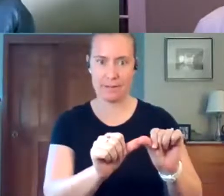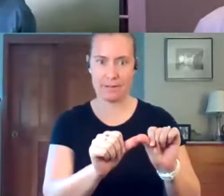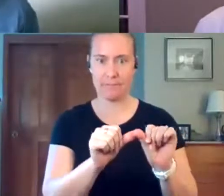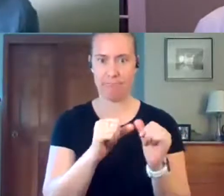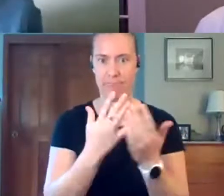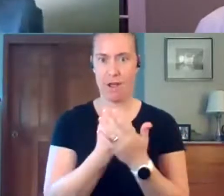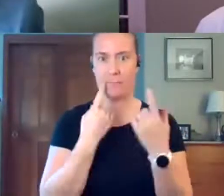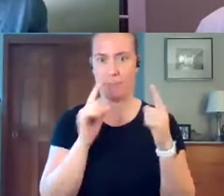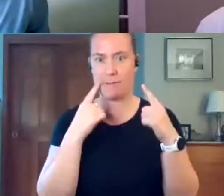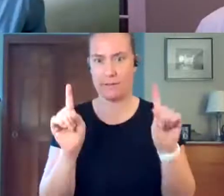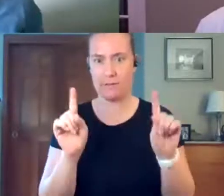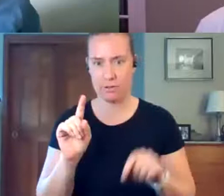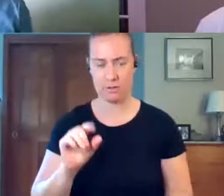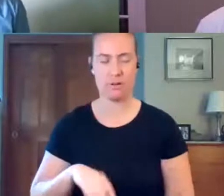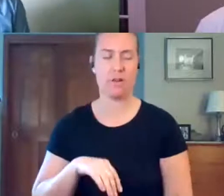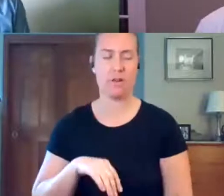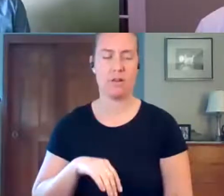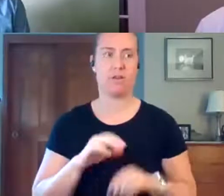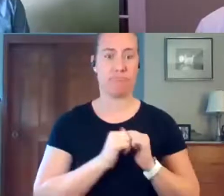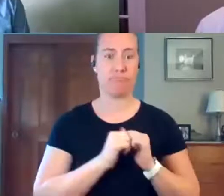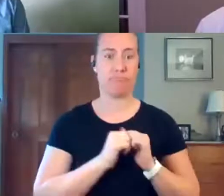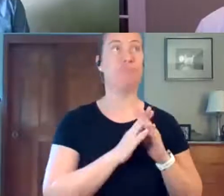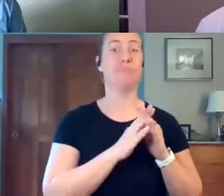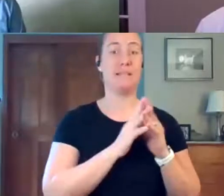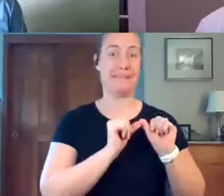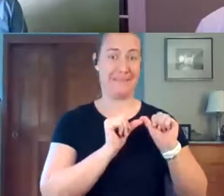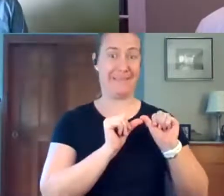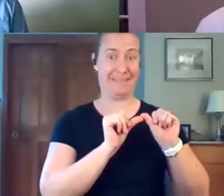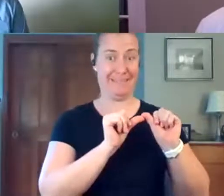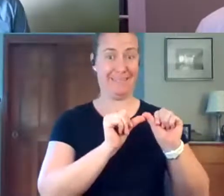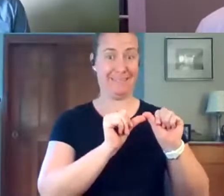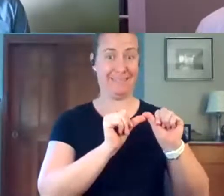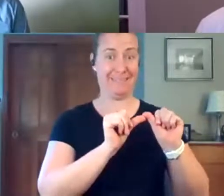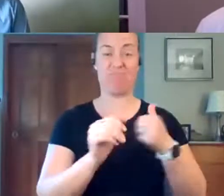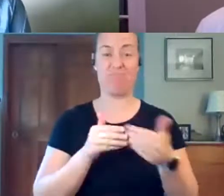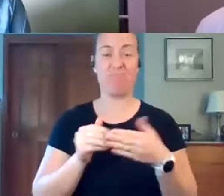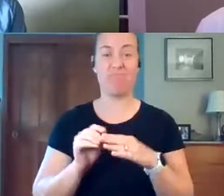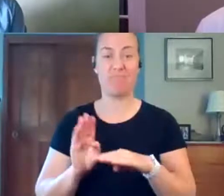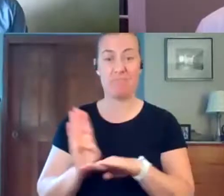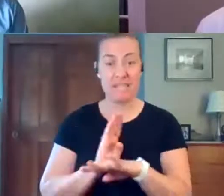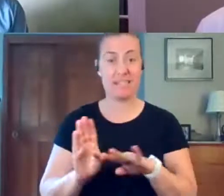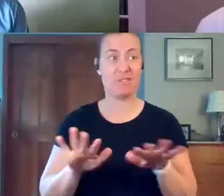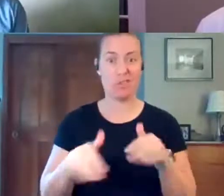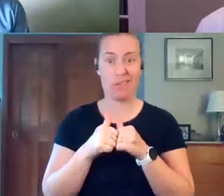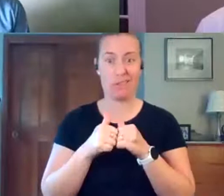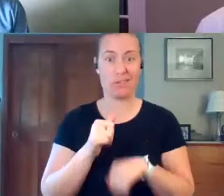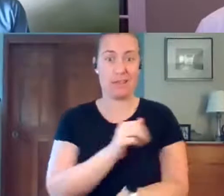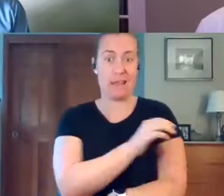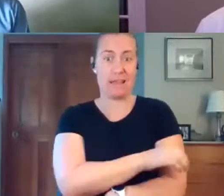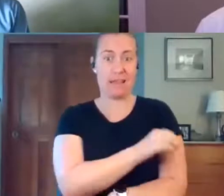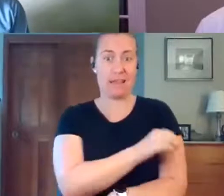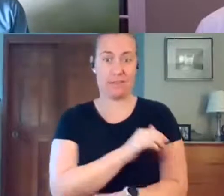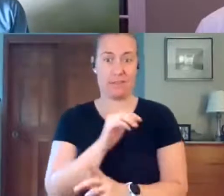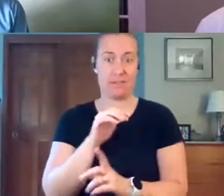optimization of an initial implementation within very busy, challenging clinical settings. So Christie, you